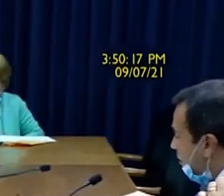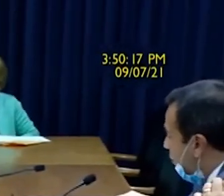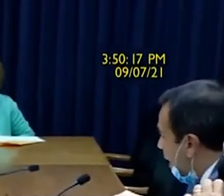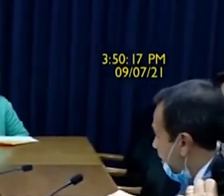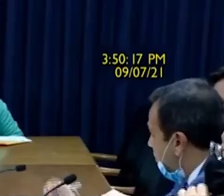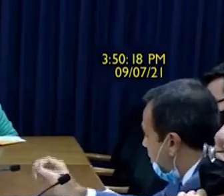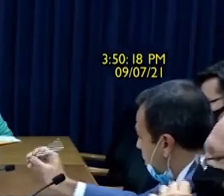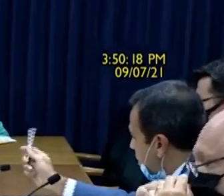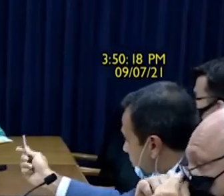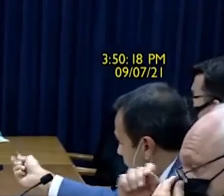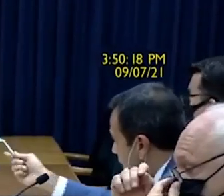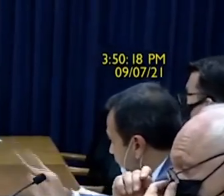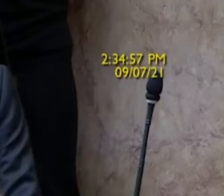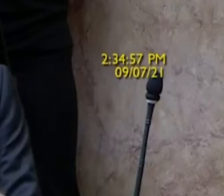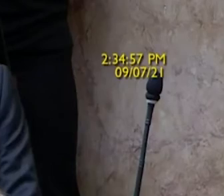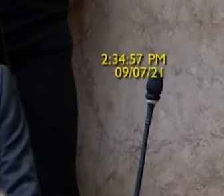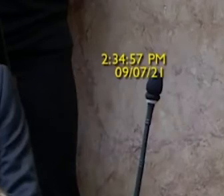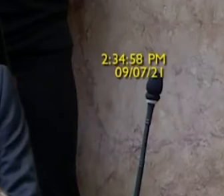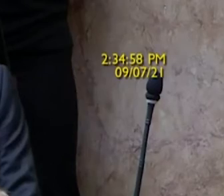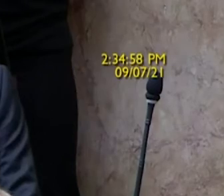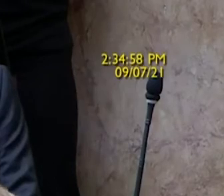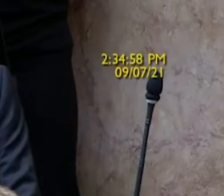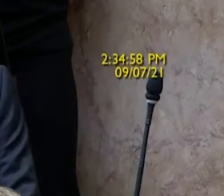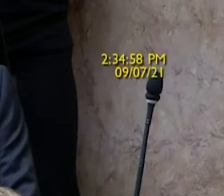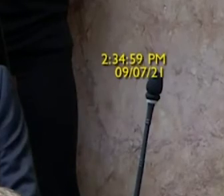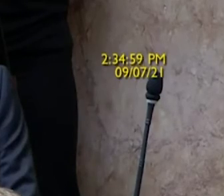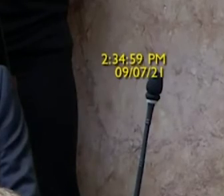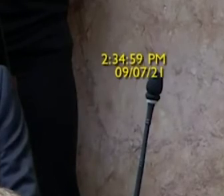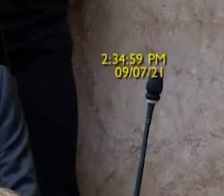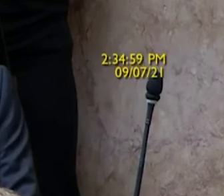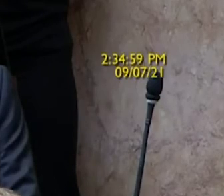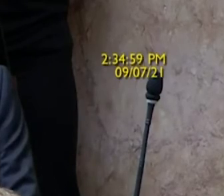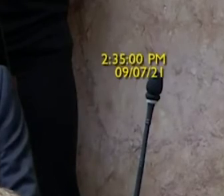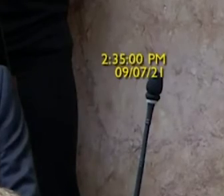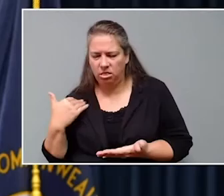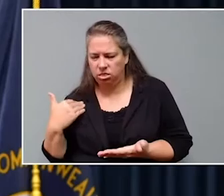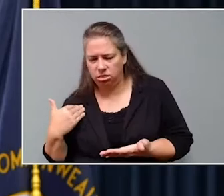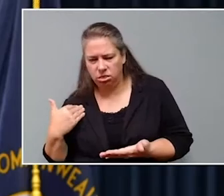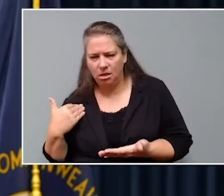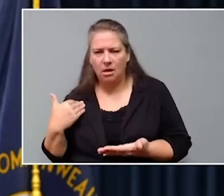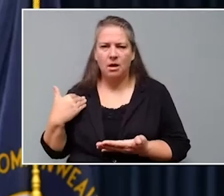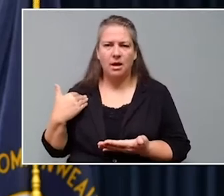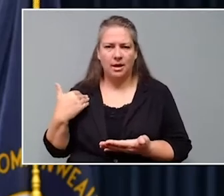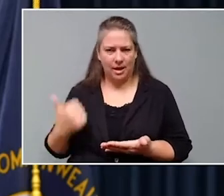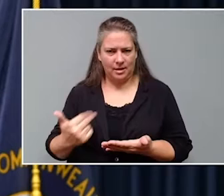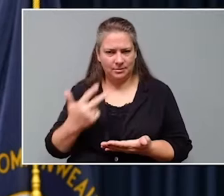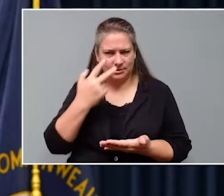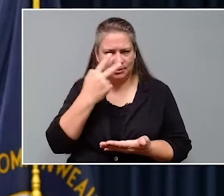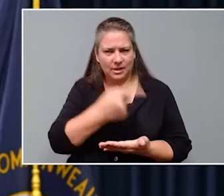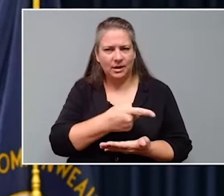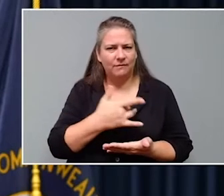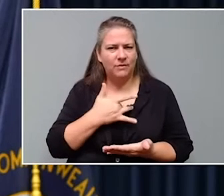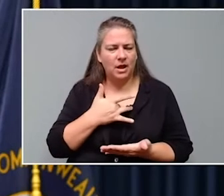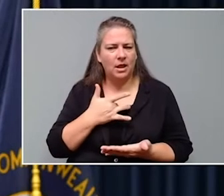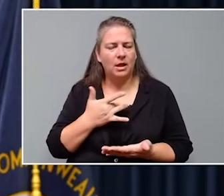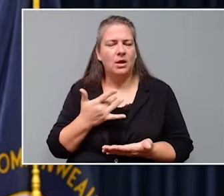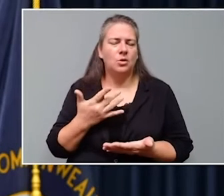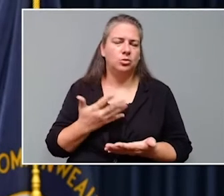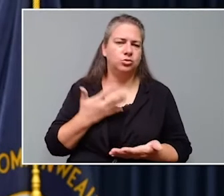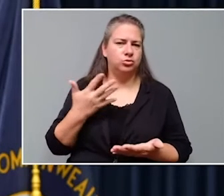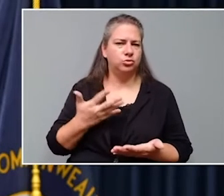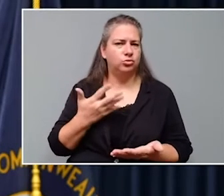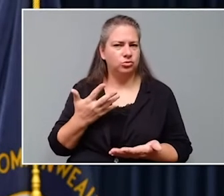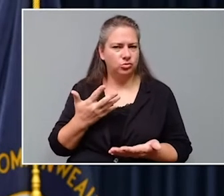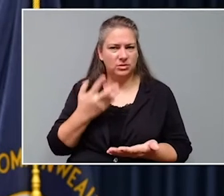and giving school districts additional flexibility in responding to local conditions. Meanwhile, Governor Beshear announced more than 13